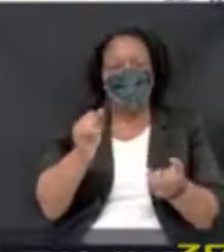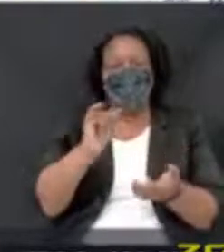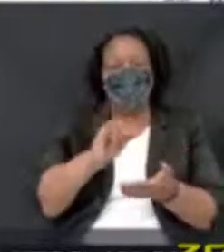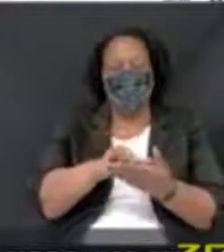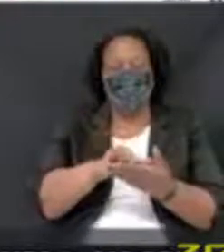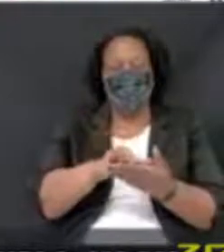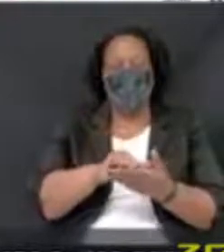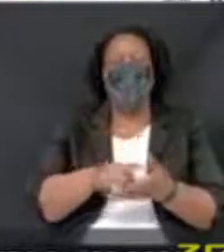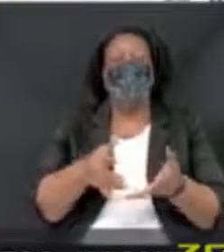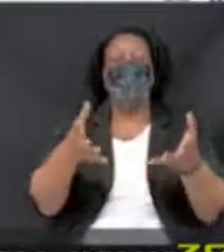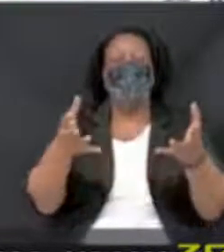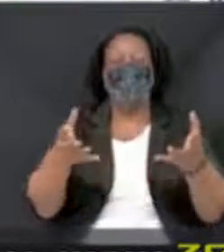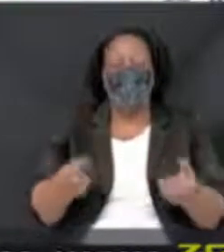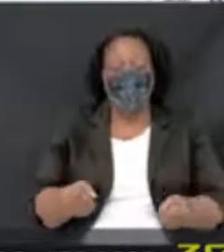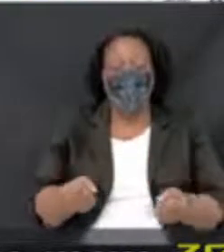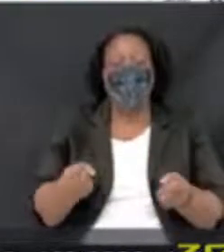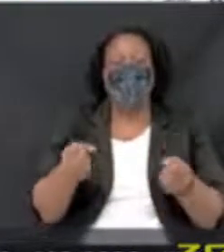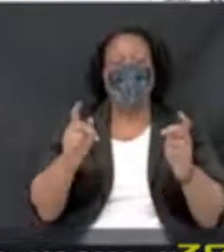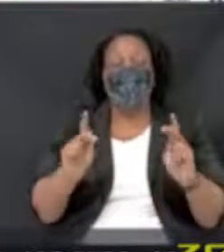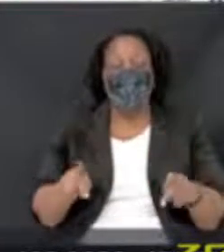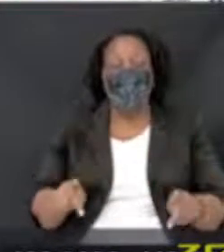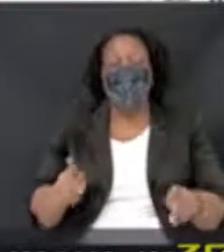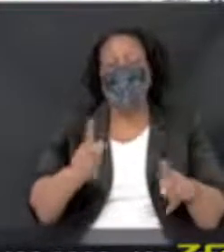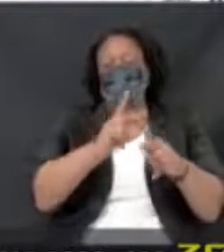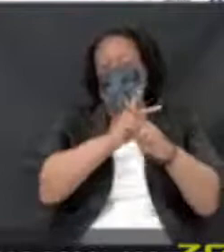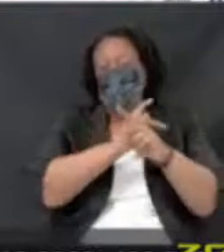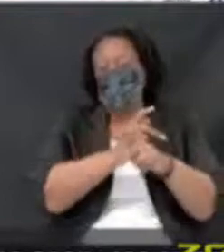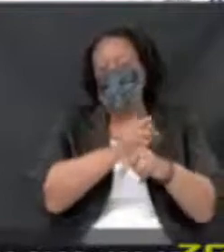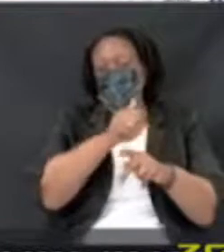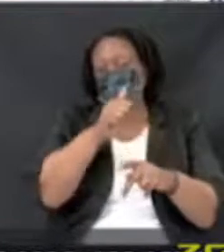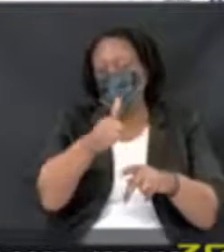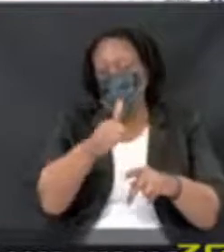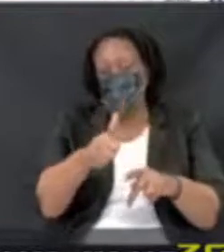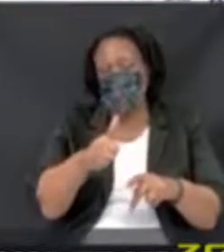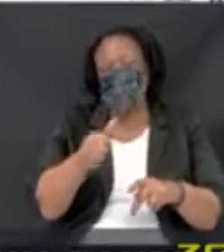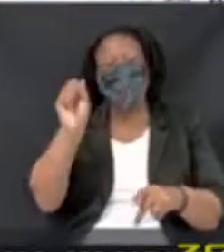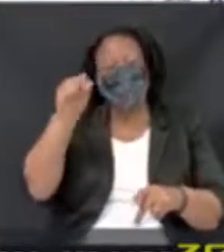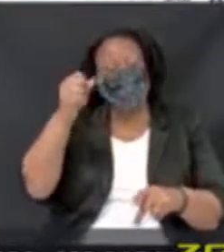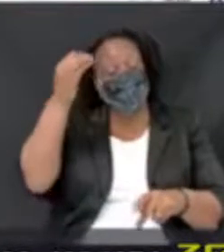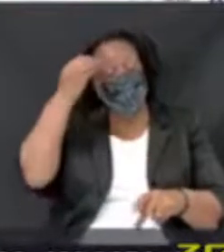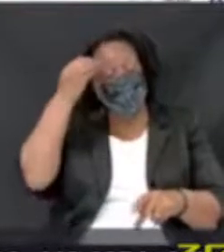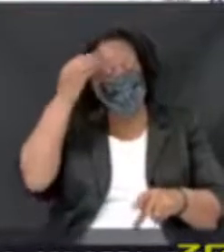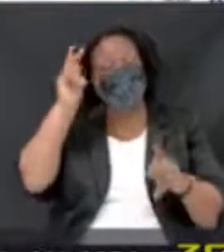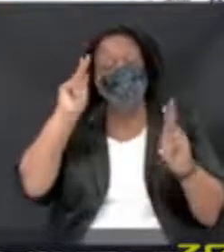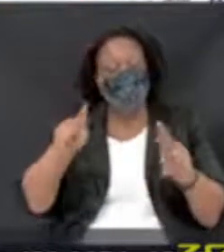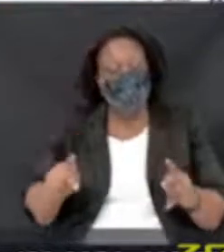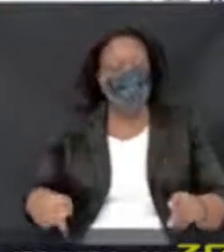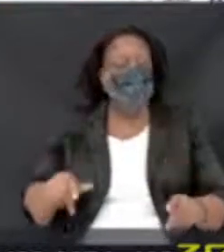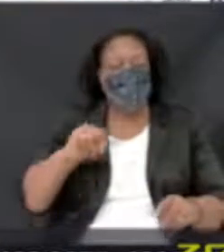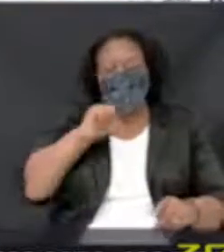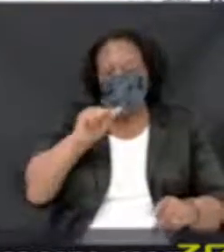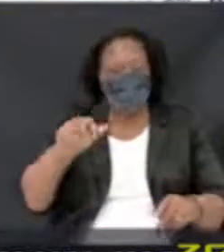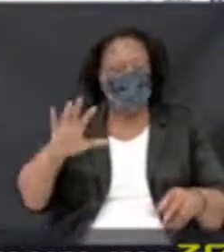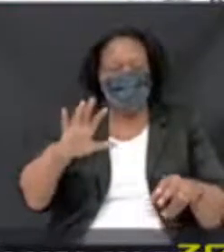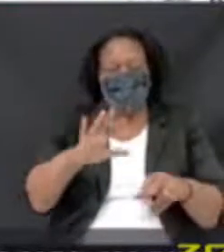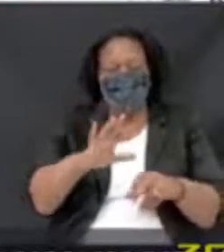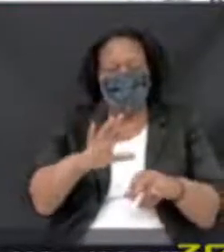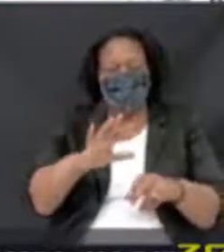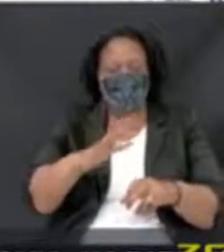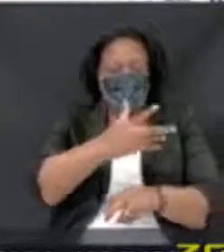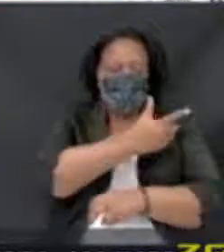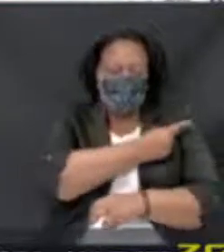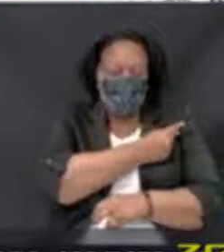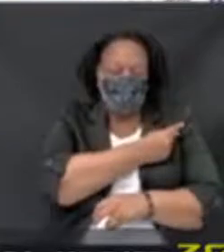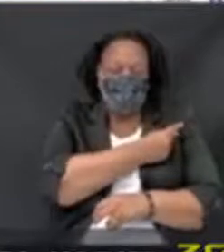protection. Yes, there are people who are moving around in institutions, vaxxed and unvaxxed, but in these